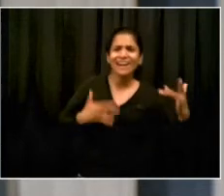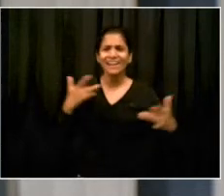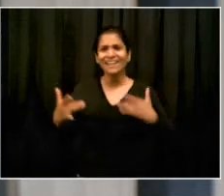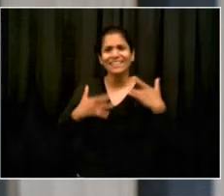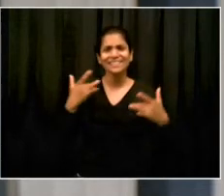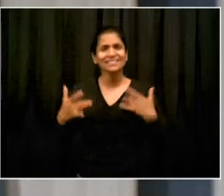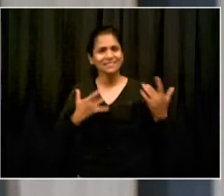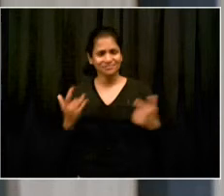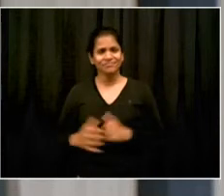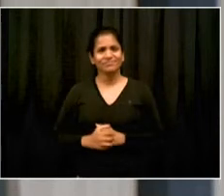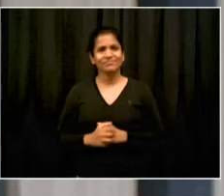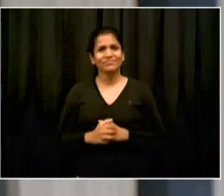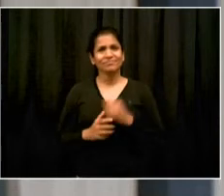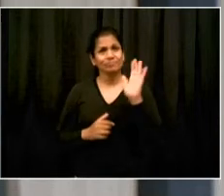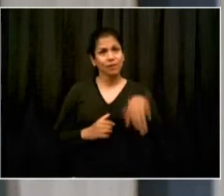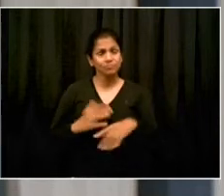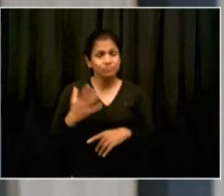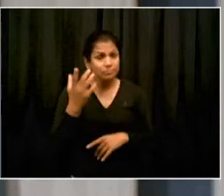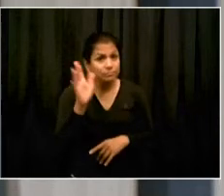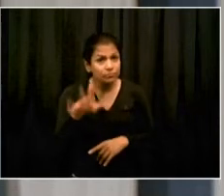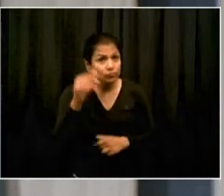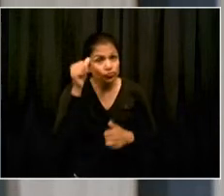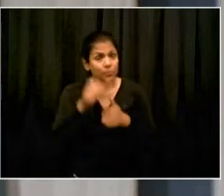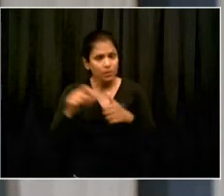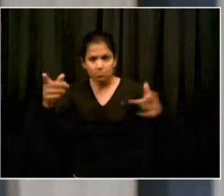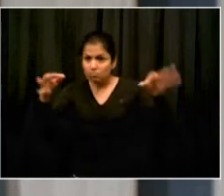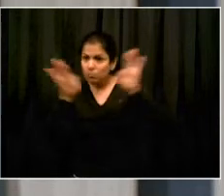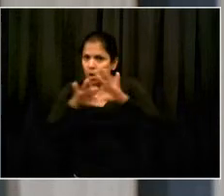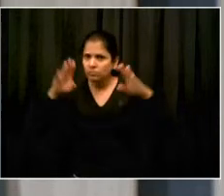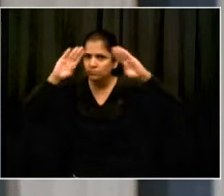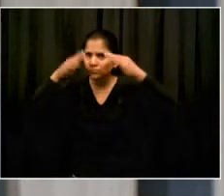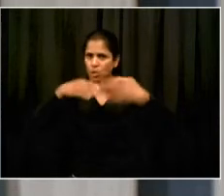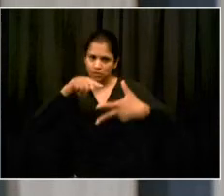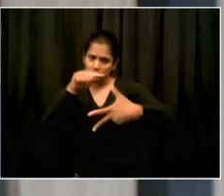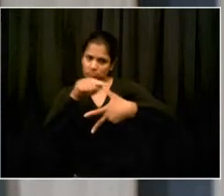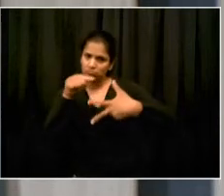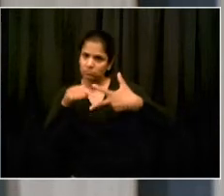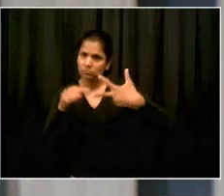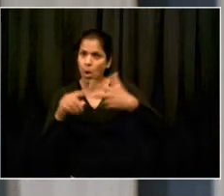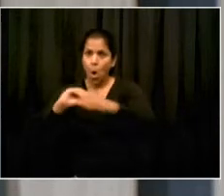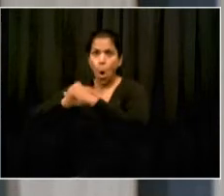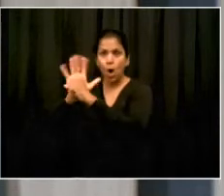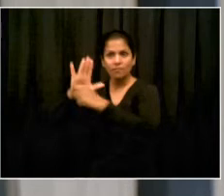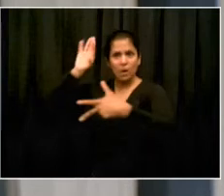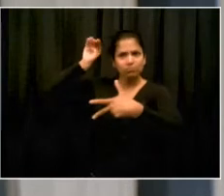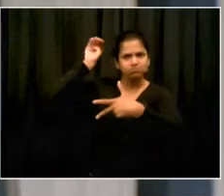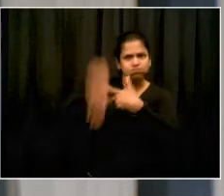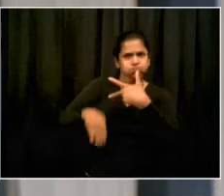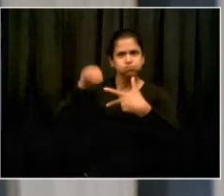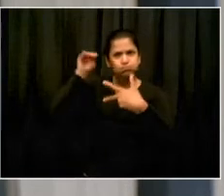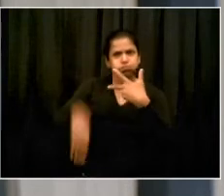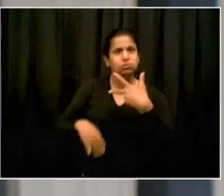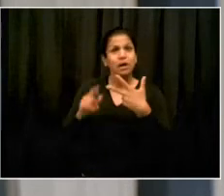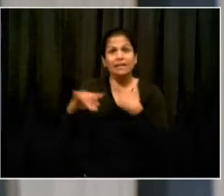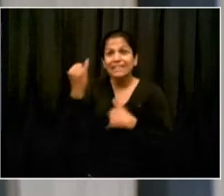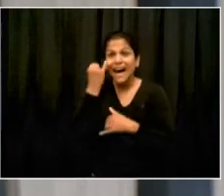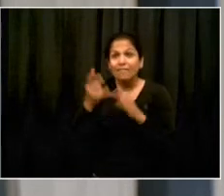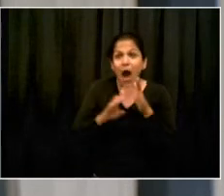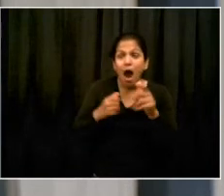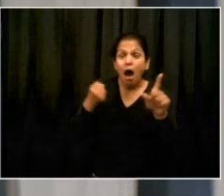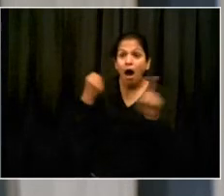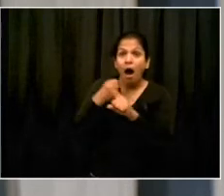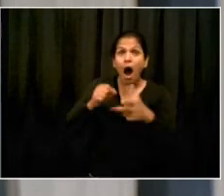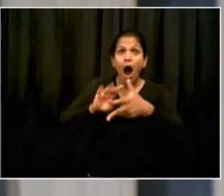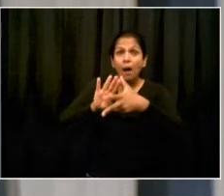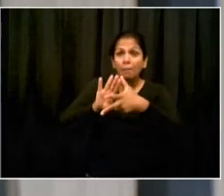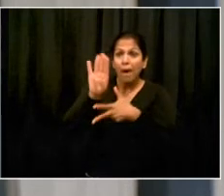on our indicators and won't hesitate to take quick action where that's necessary. The Mayor, Commissioner Choksi, all of the doctors, and I share